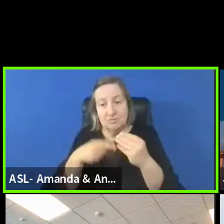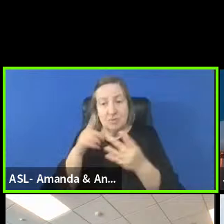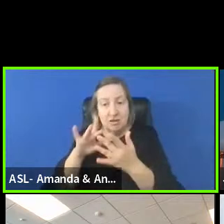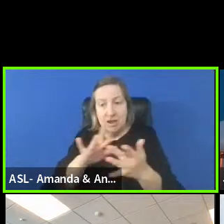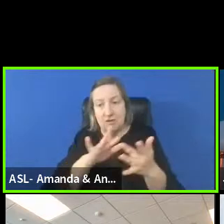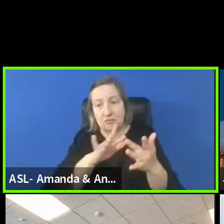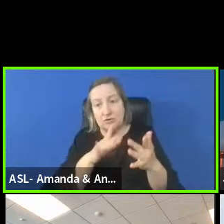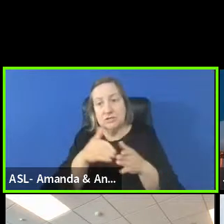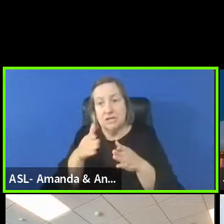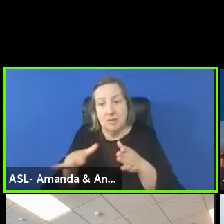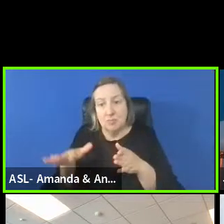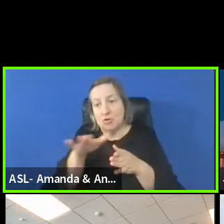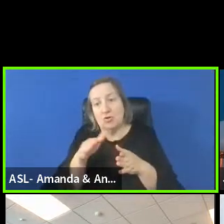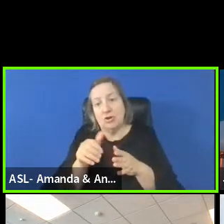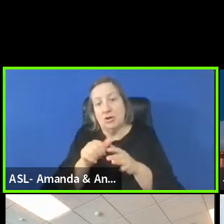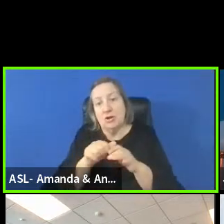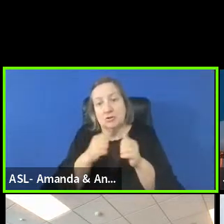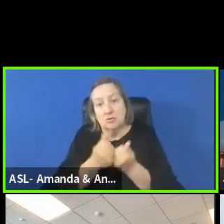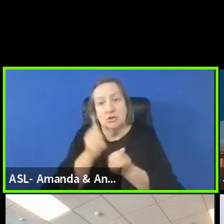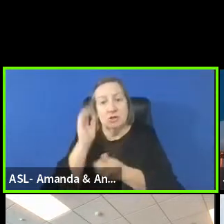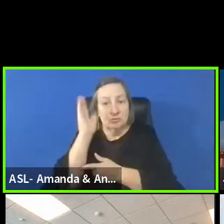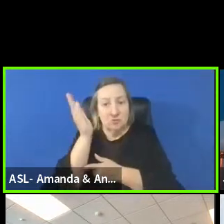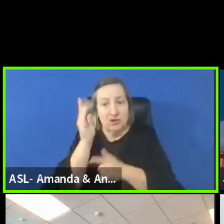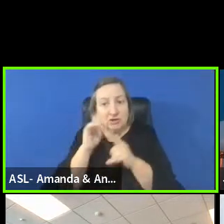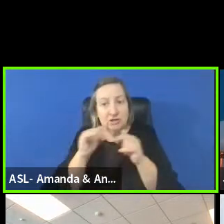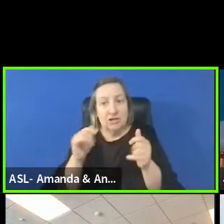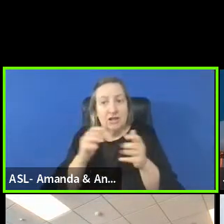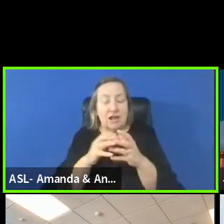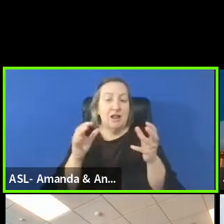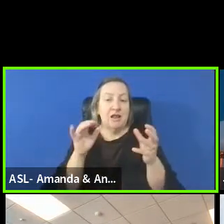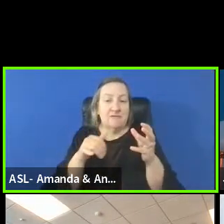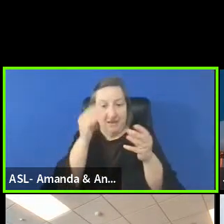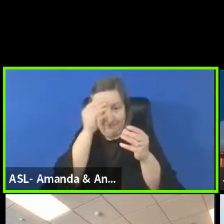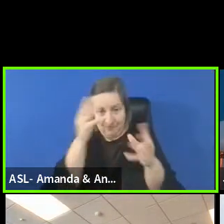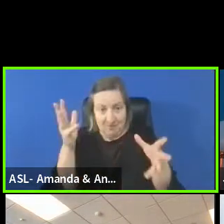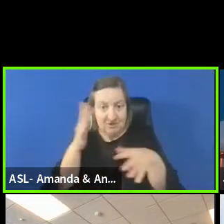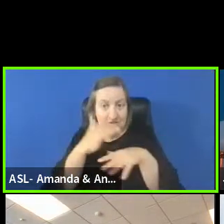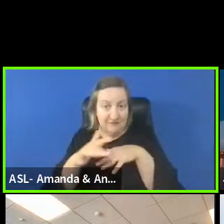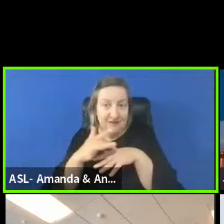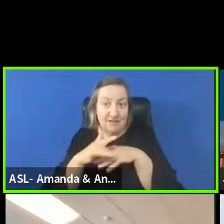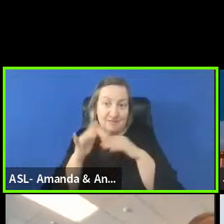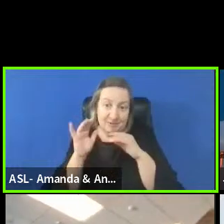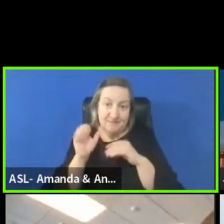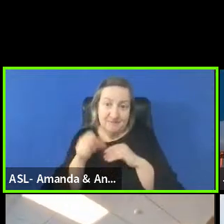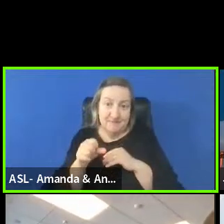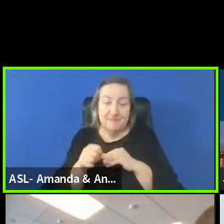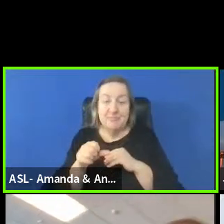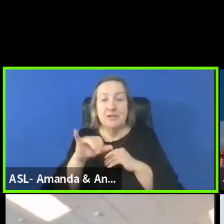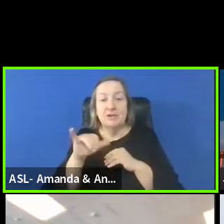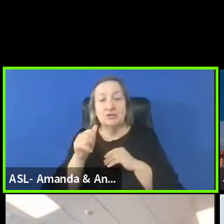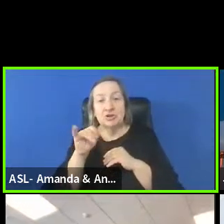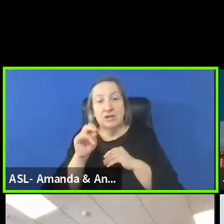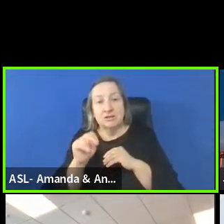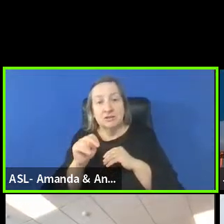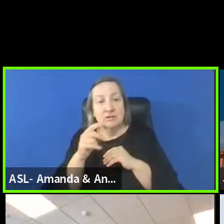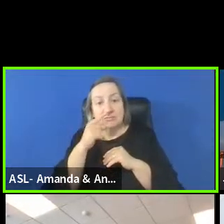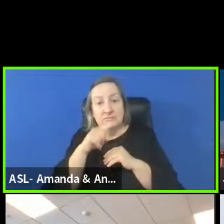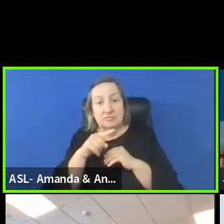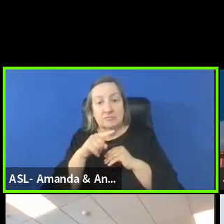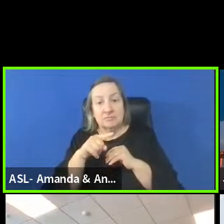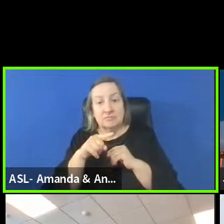the neighborhood association presentation. So there's a lot of that information available. So Jason, can you just make sure